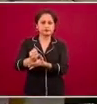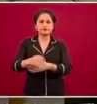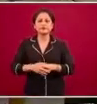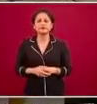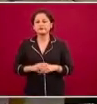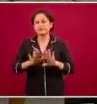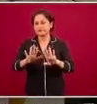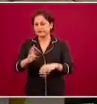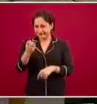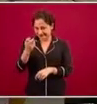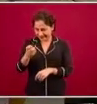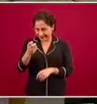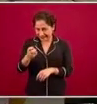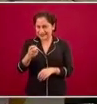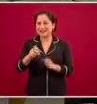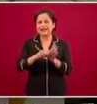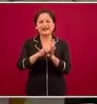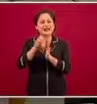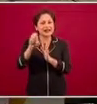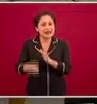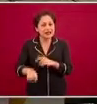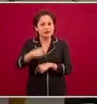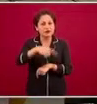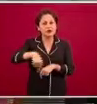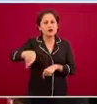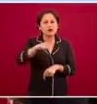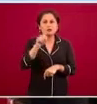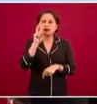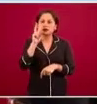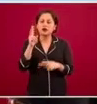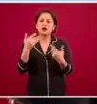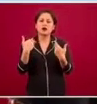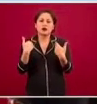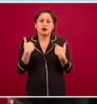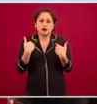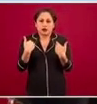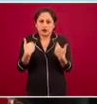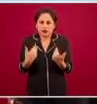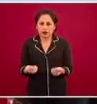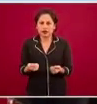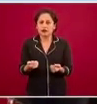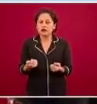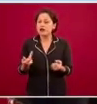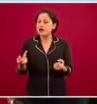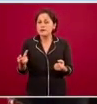we observed it, then we implemented and we took the